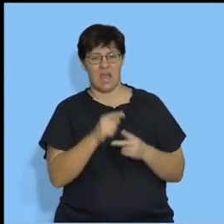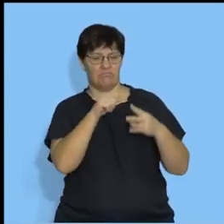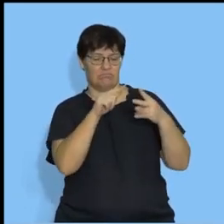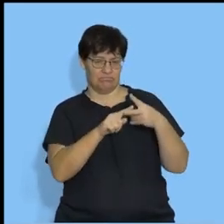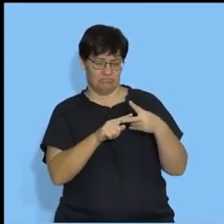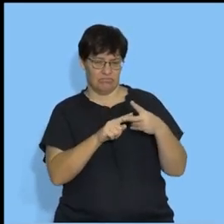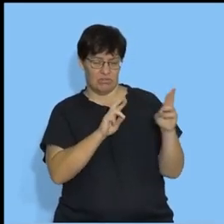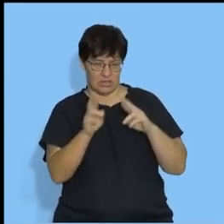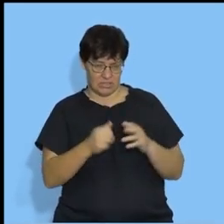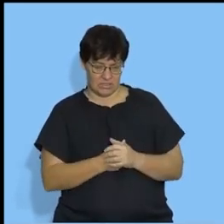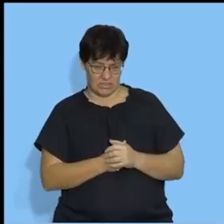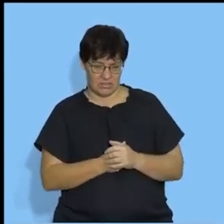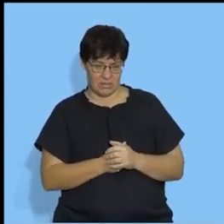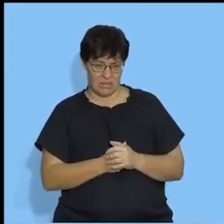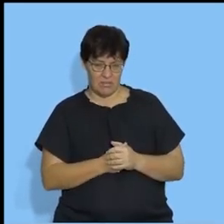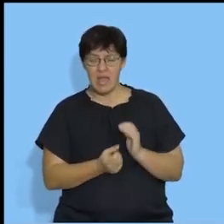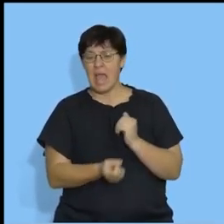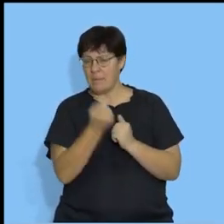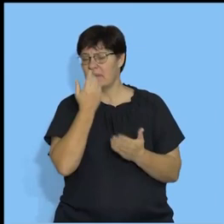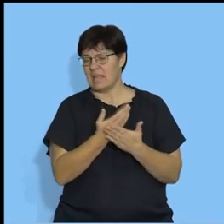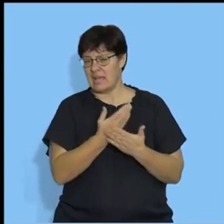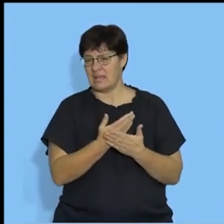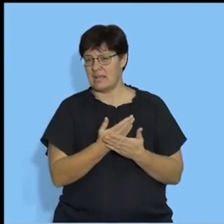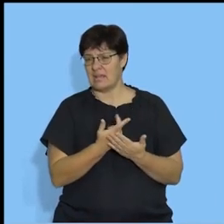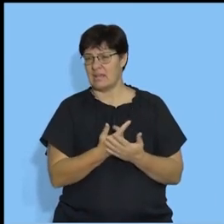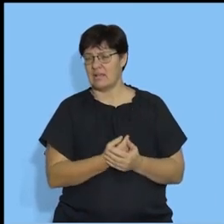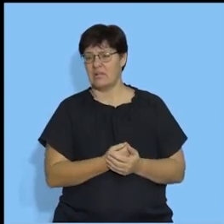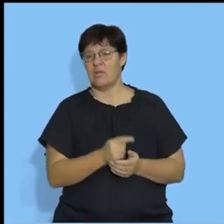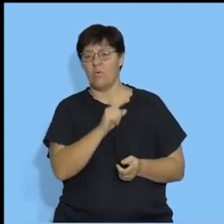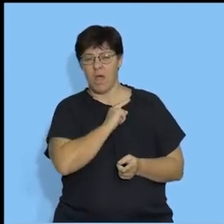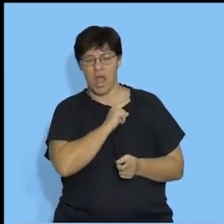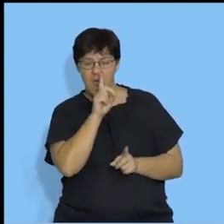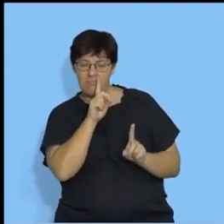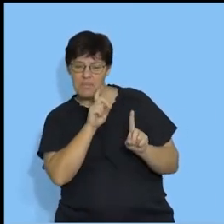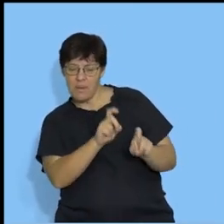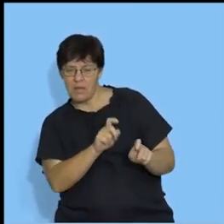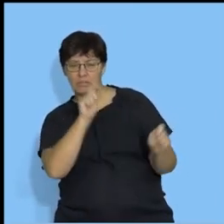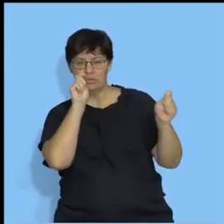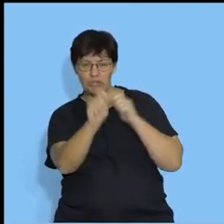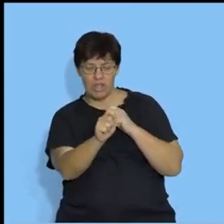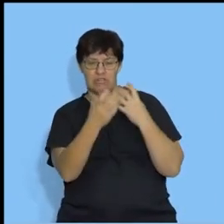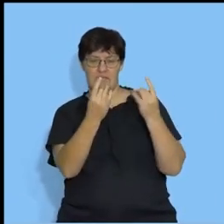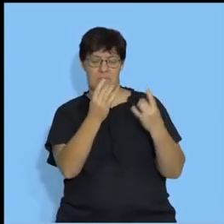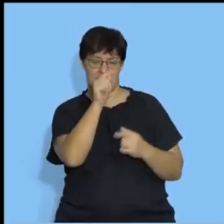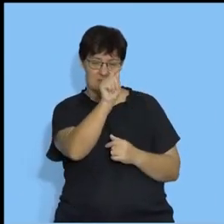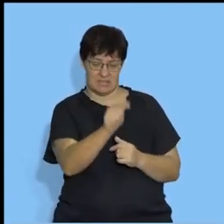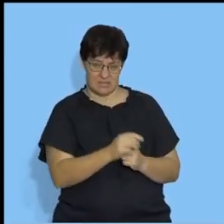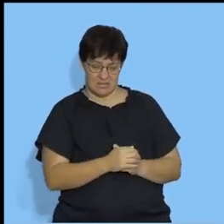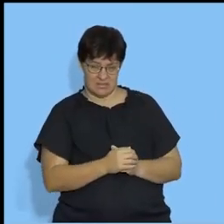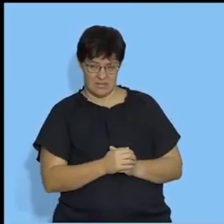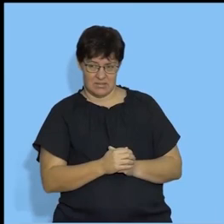we can do so by way of tracking the changes in the oxidation numbers. So in reaction 1,